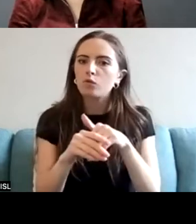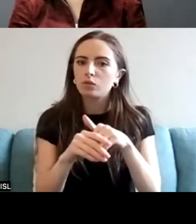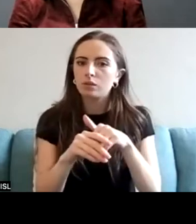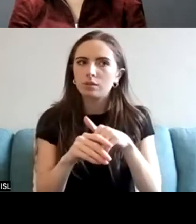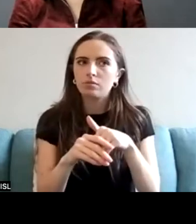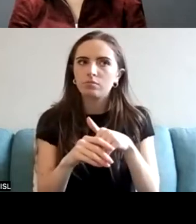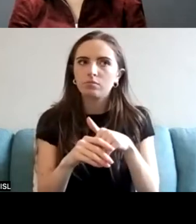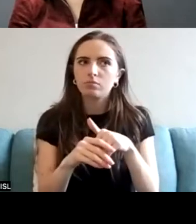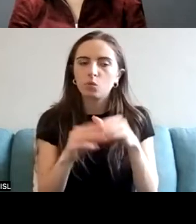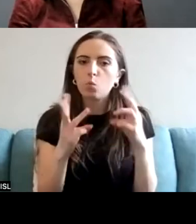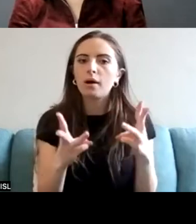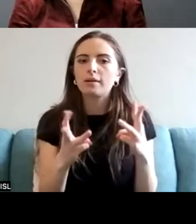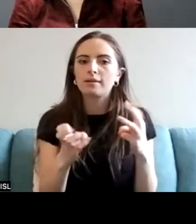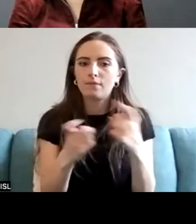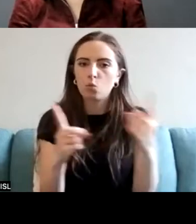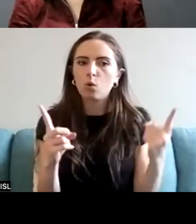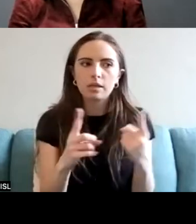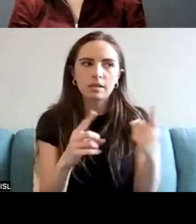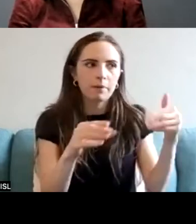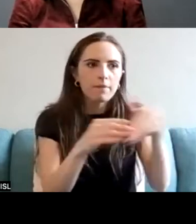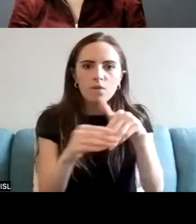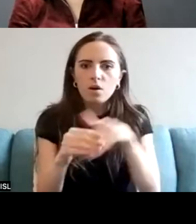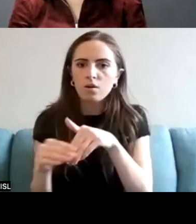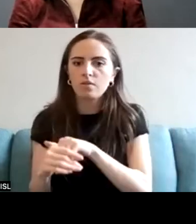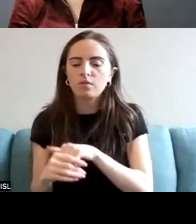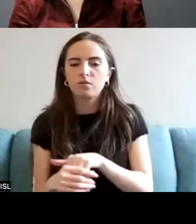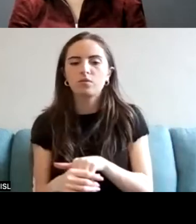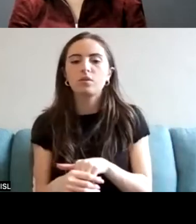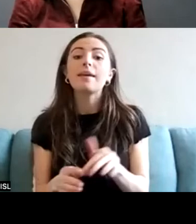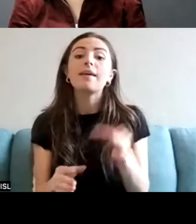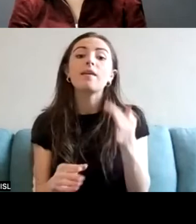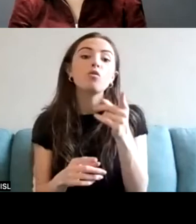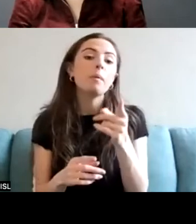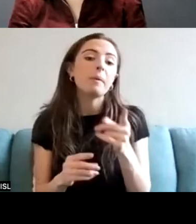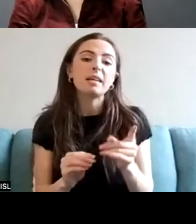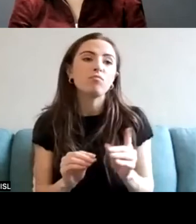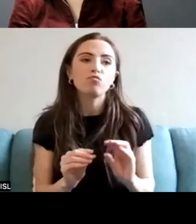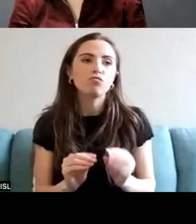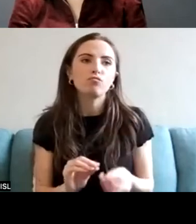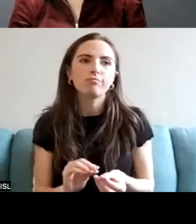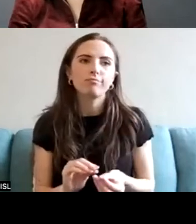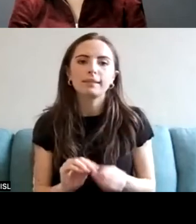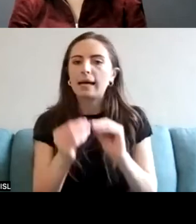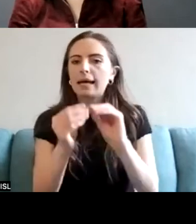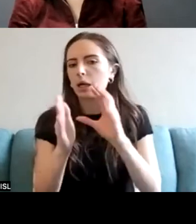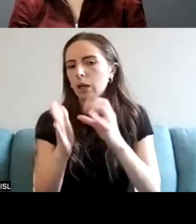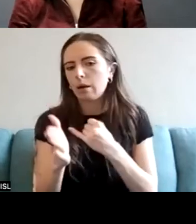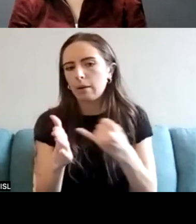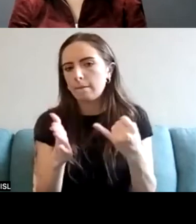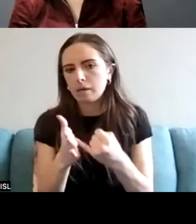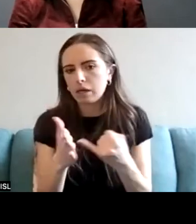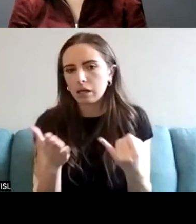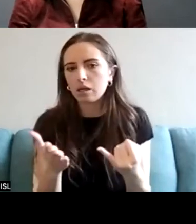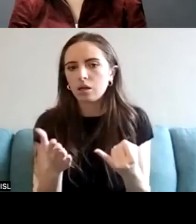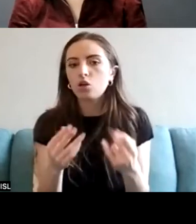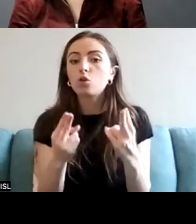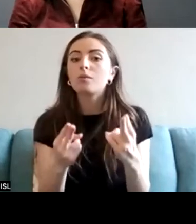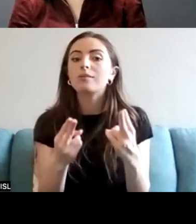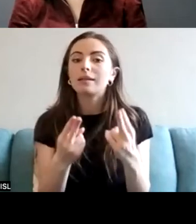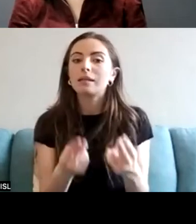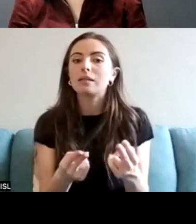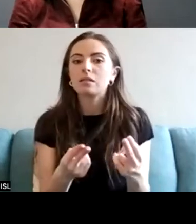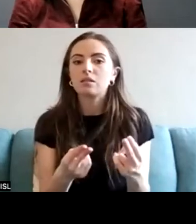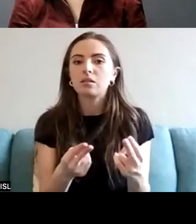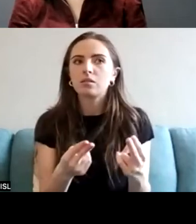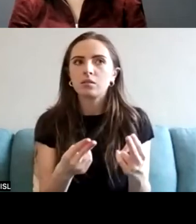a company that's engaging, say, a design firm to do a project for you, you need to communicate to them that you want to